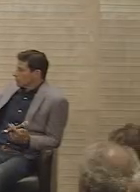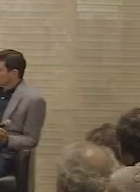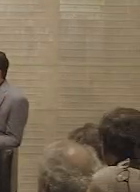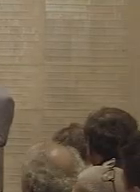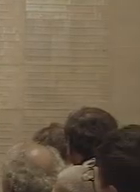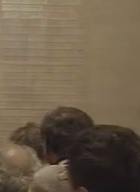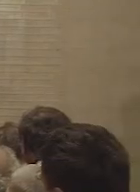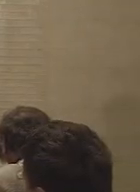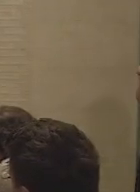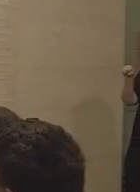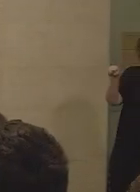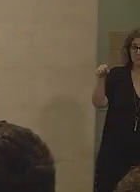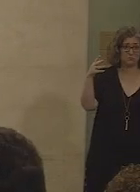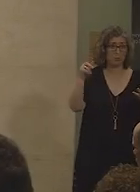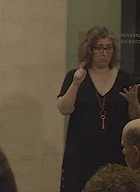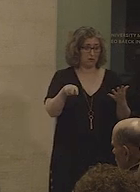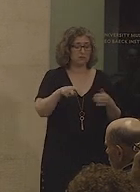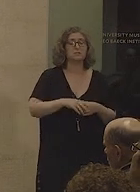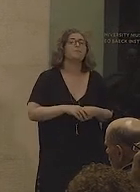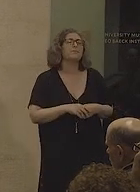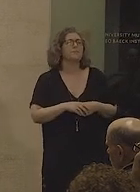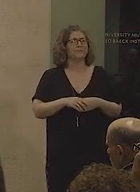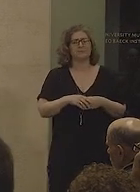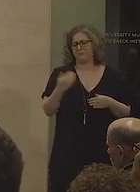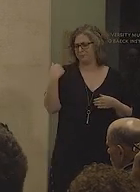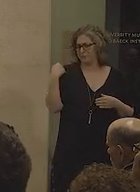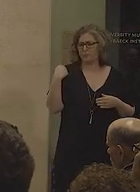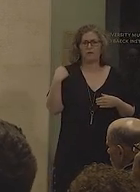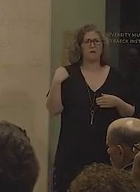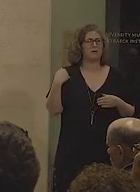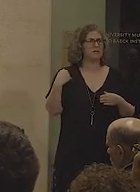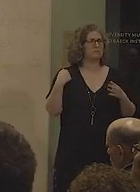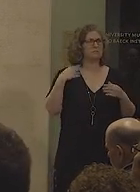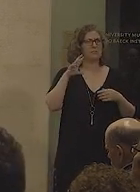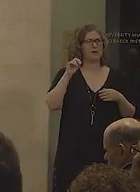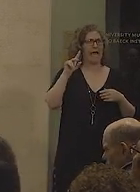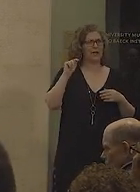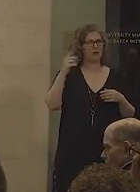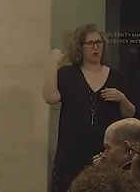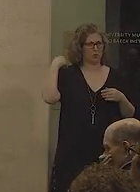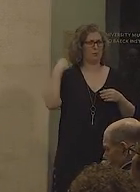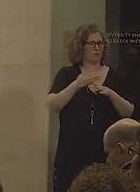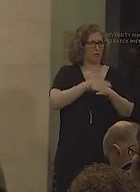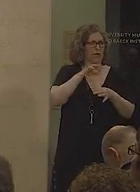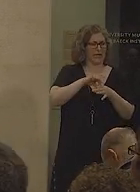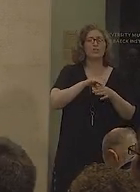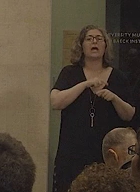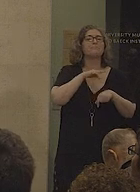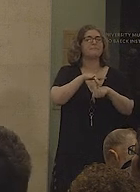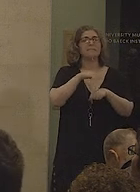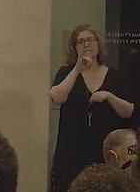is yes. You know, I was in Cincinnati back in October before the election,